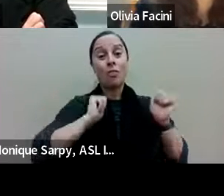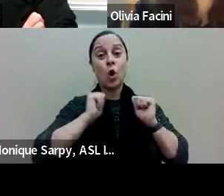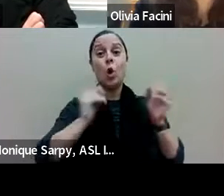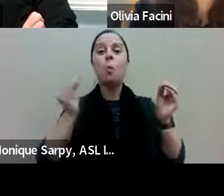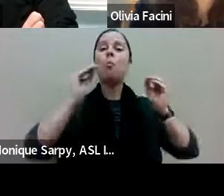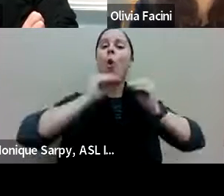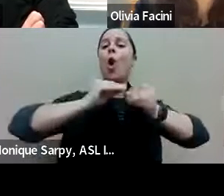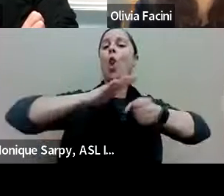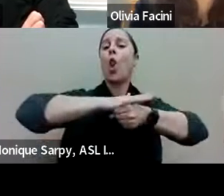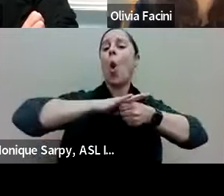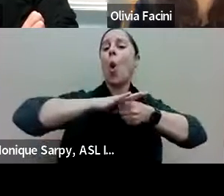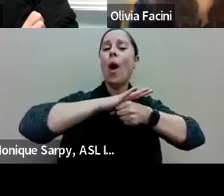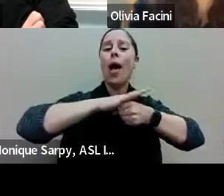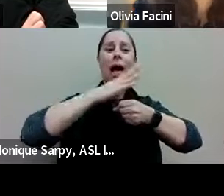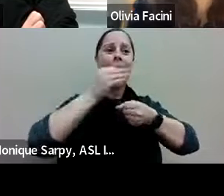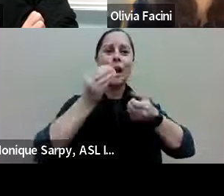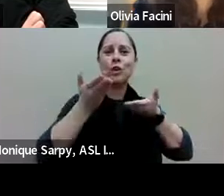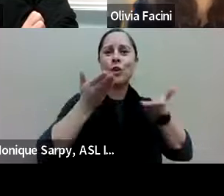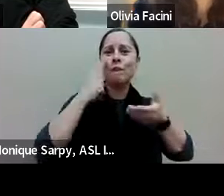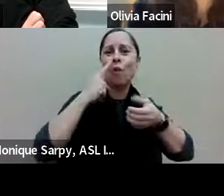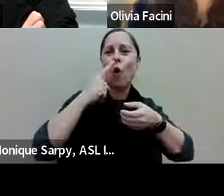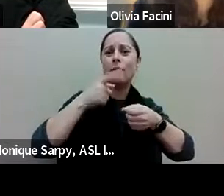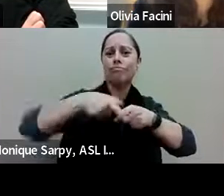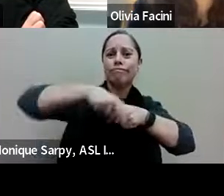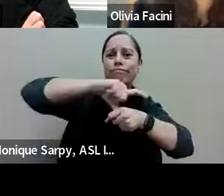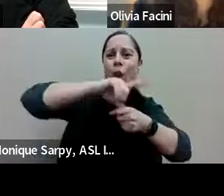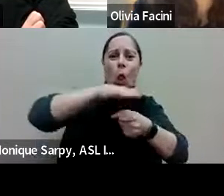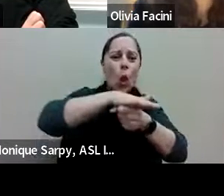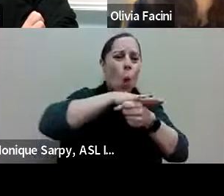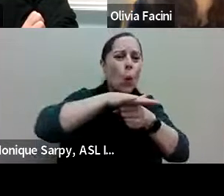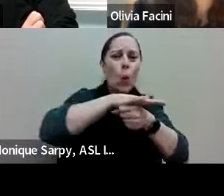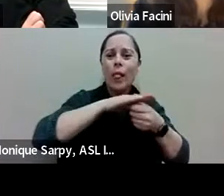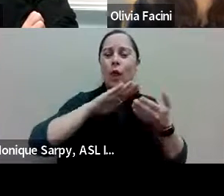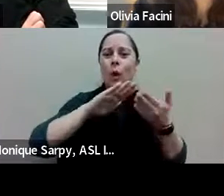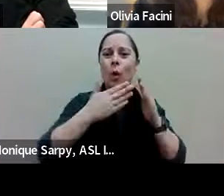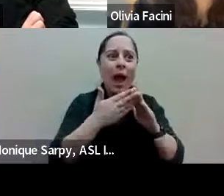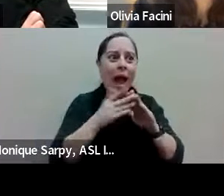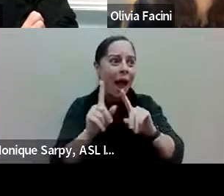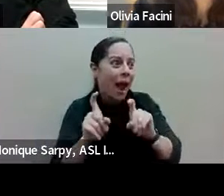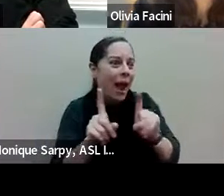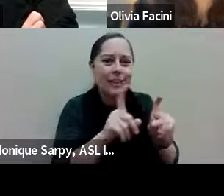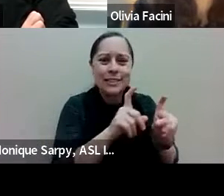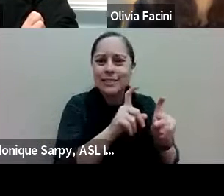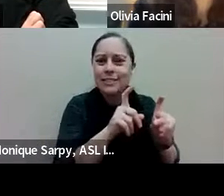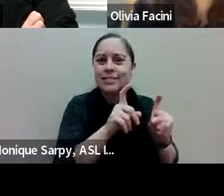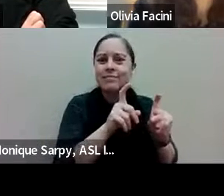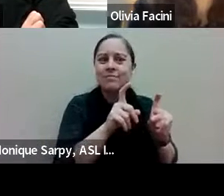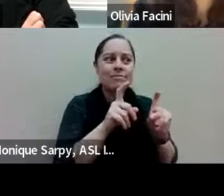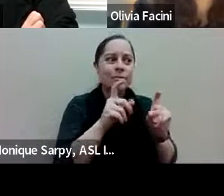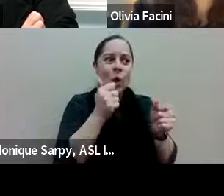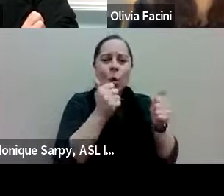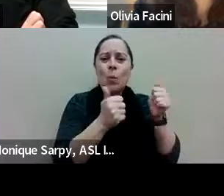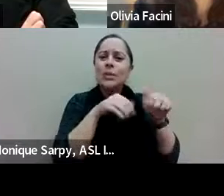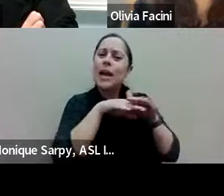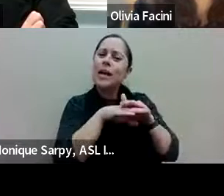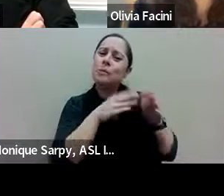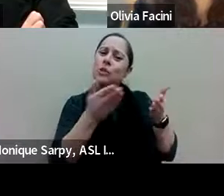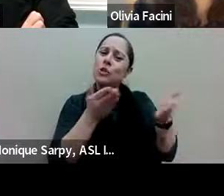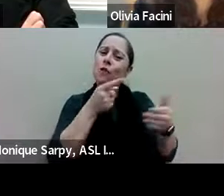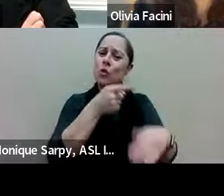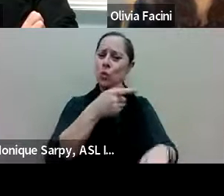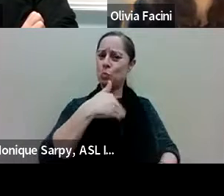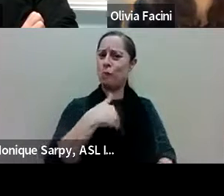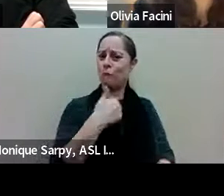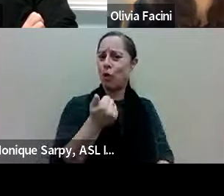local community, have a focus group, you know, ask them, you know, which accessibility service do you